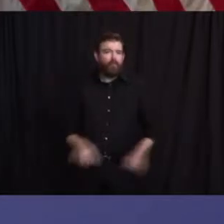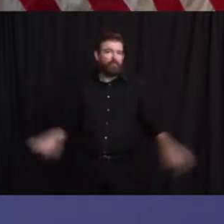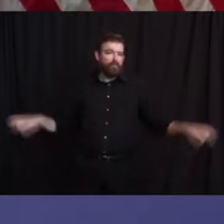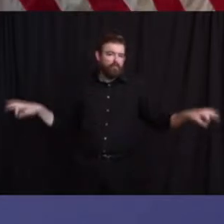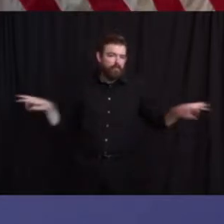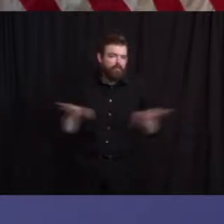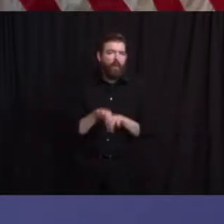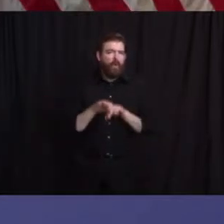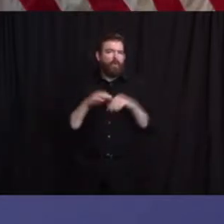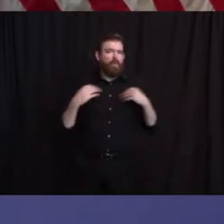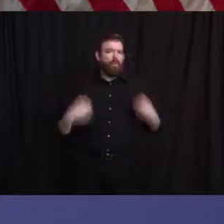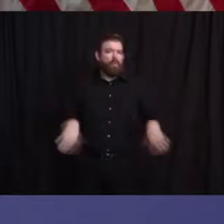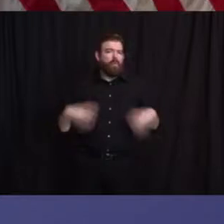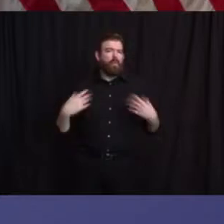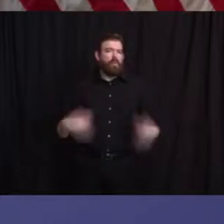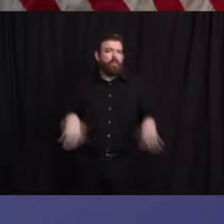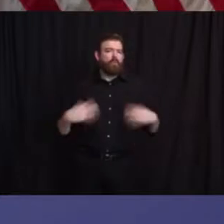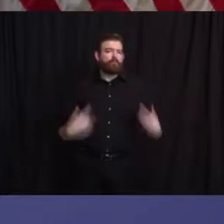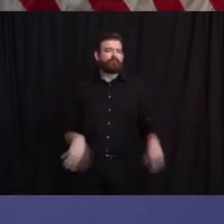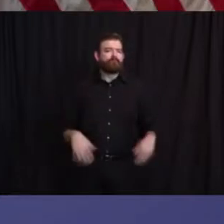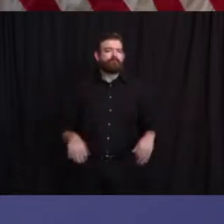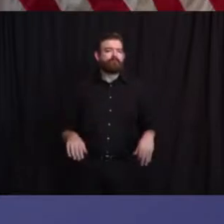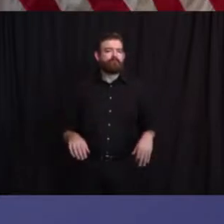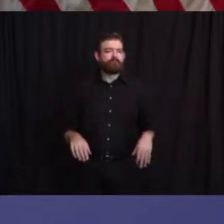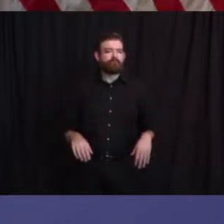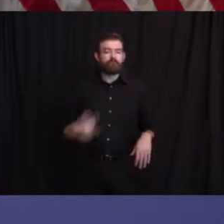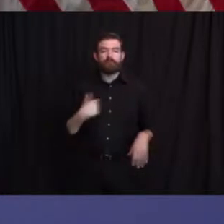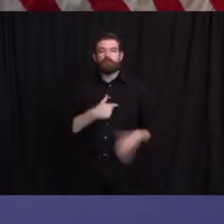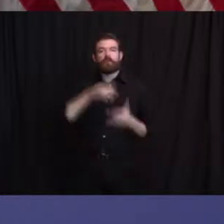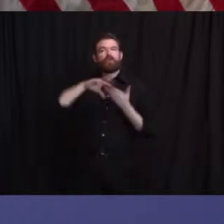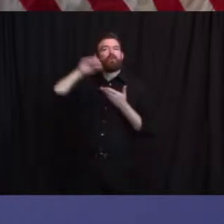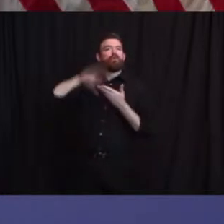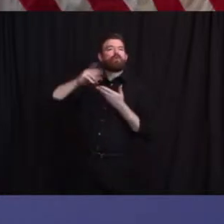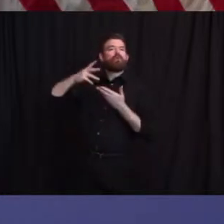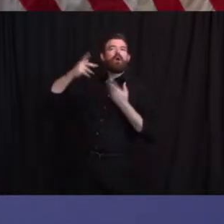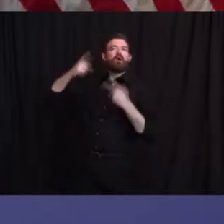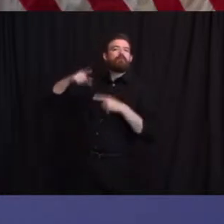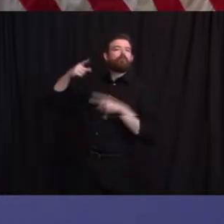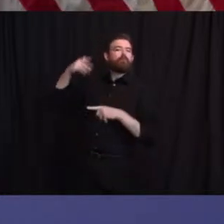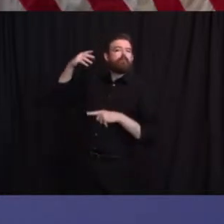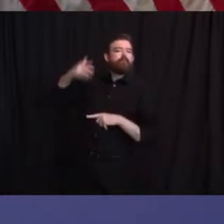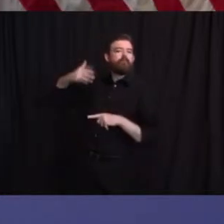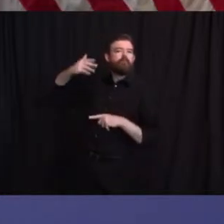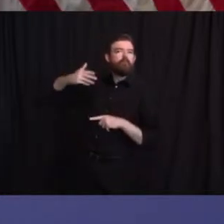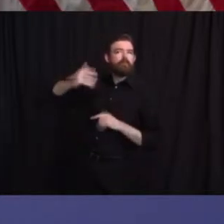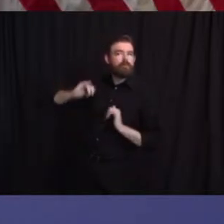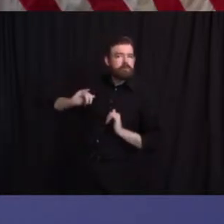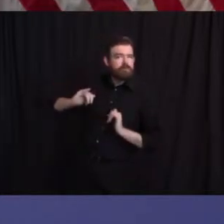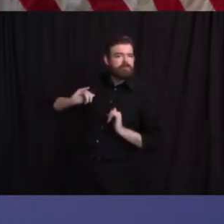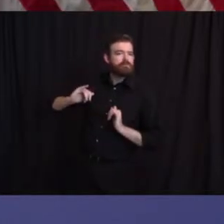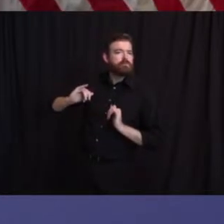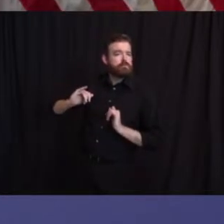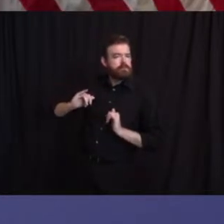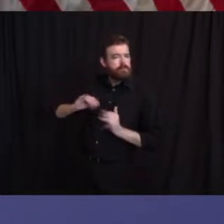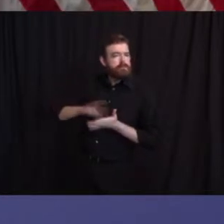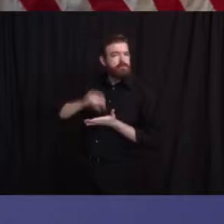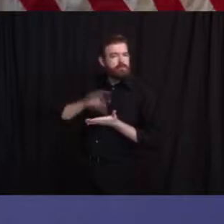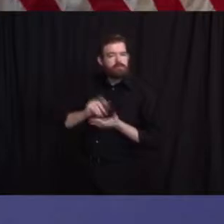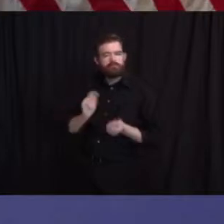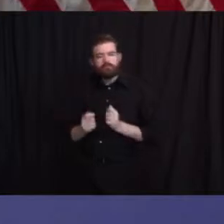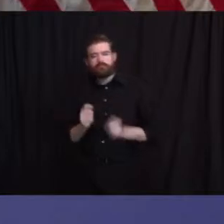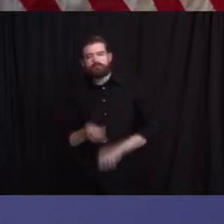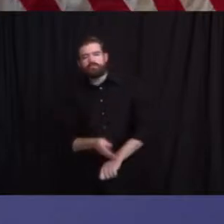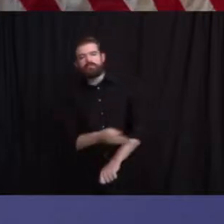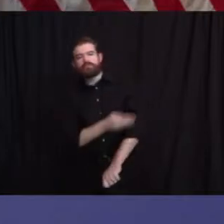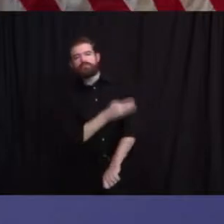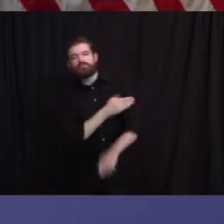from where it may have fallen down to some extent is part of the process. You could add a